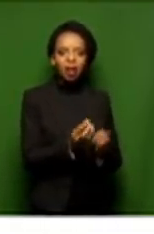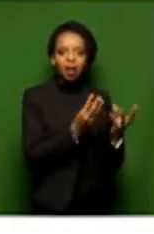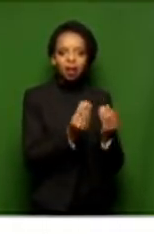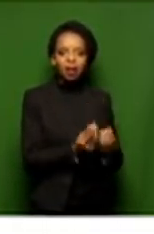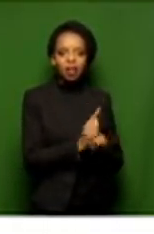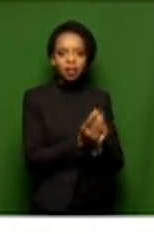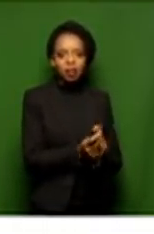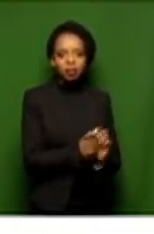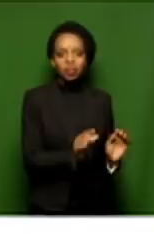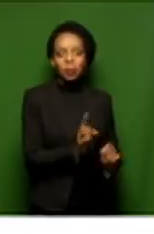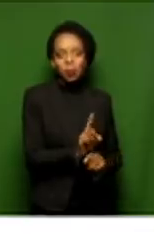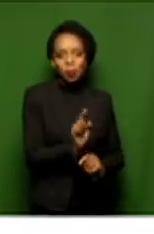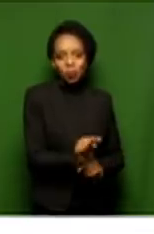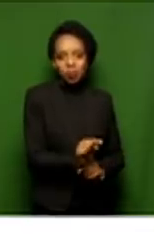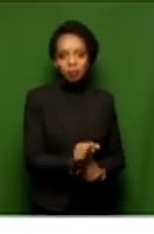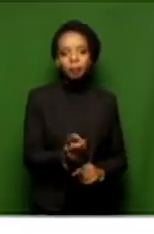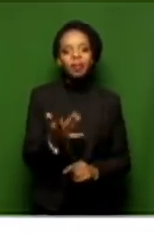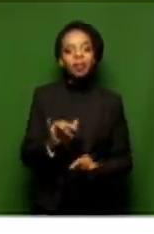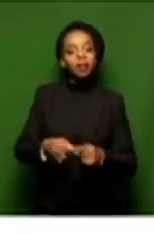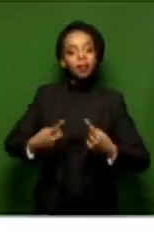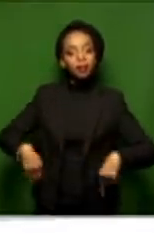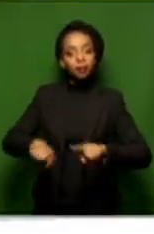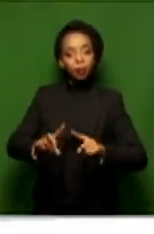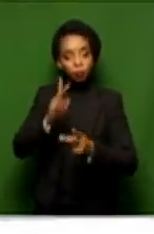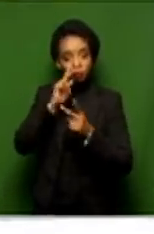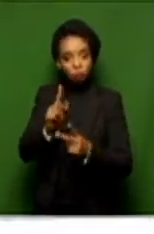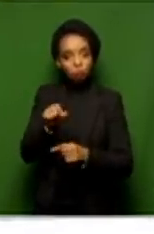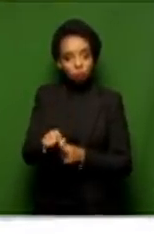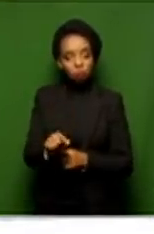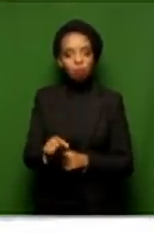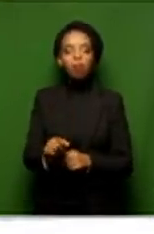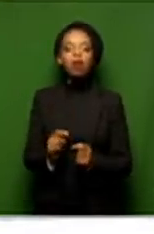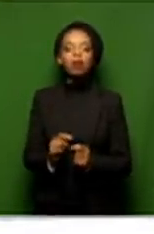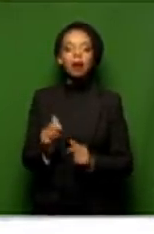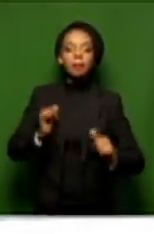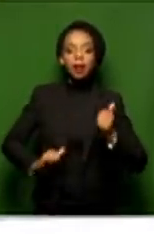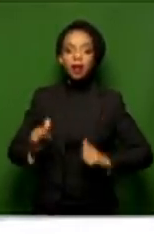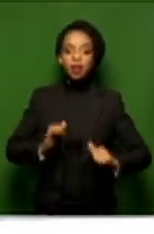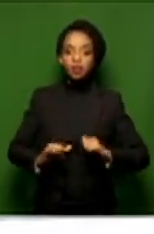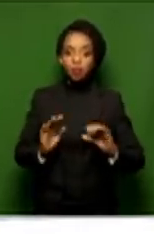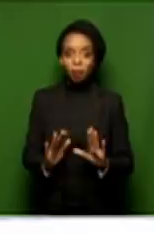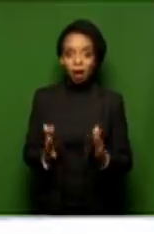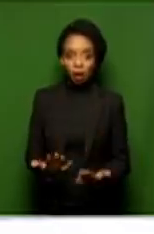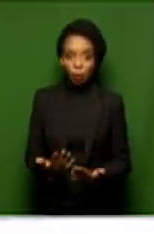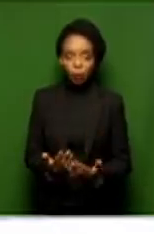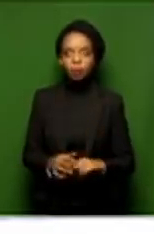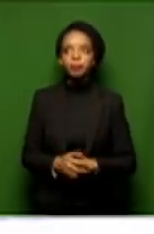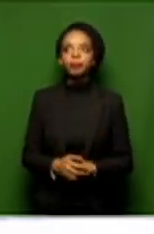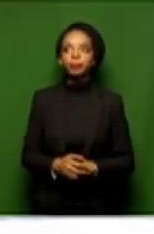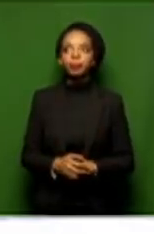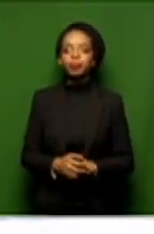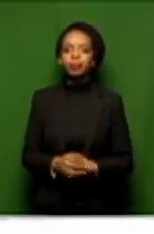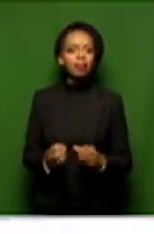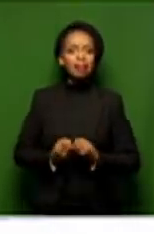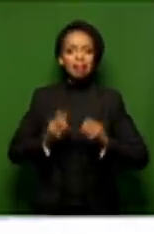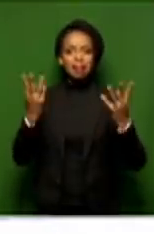Well, I think if we look at how the model performs, nothing much changes its